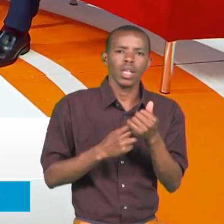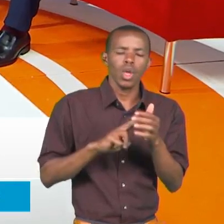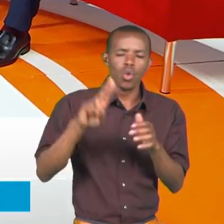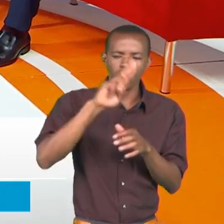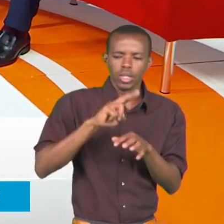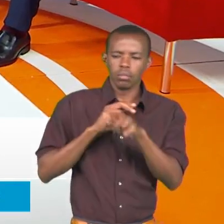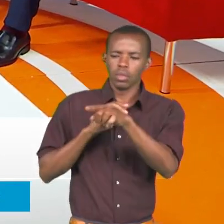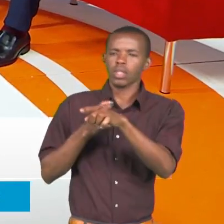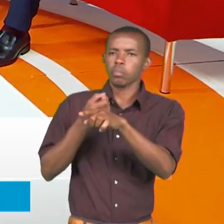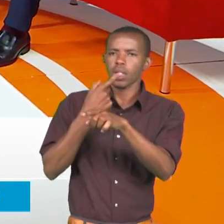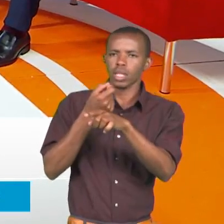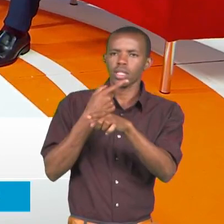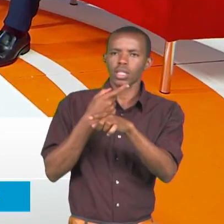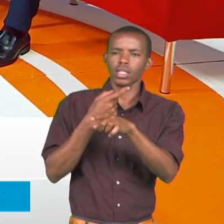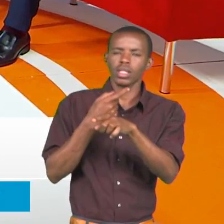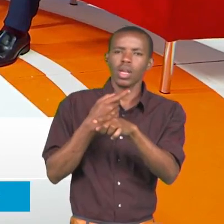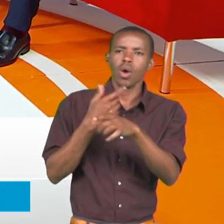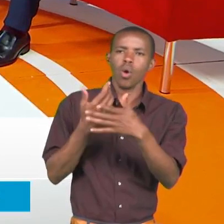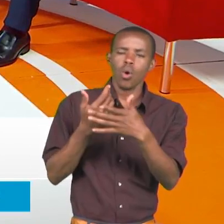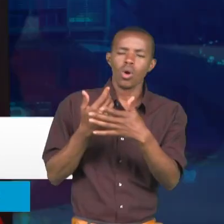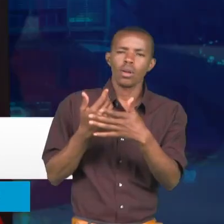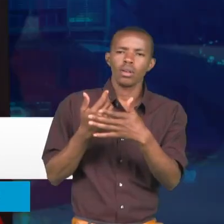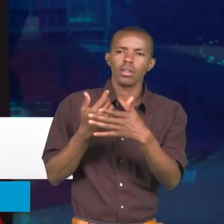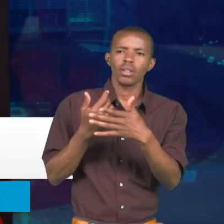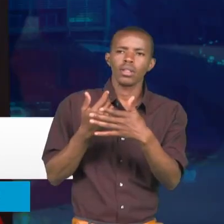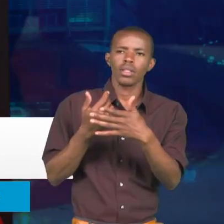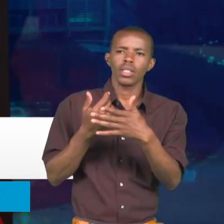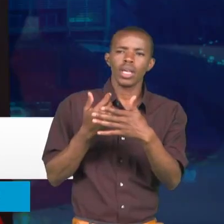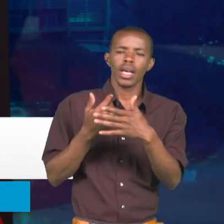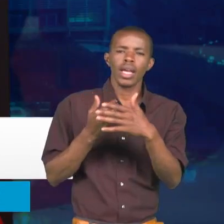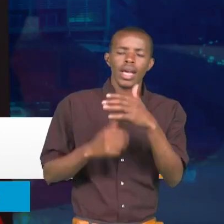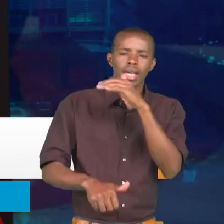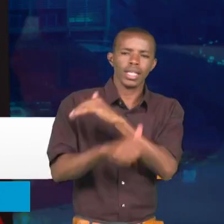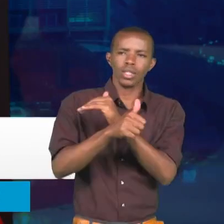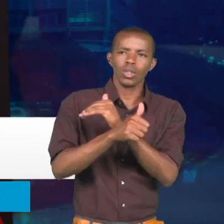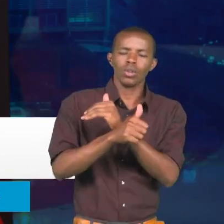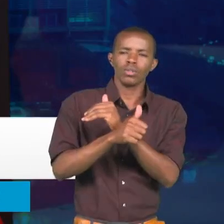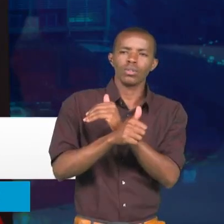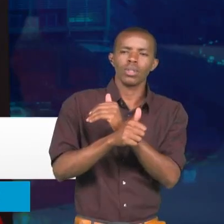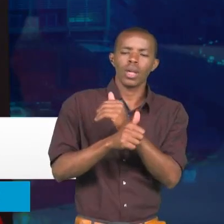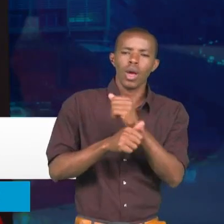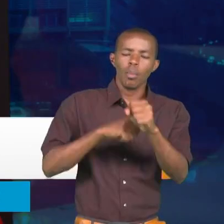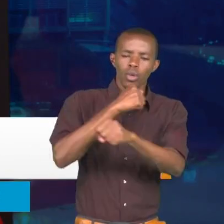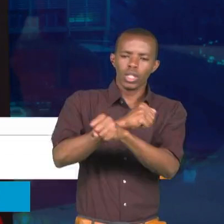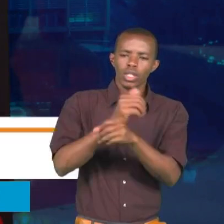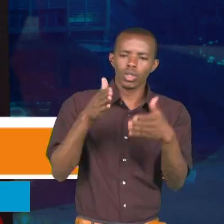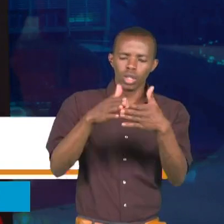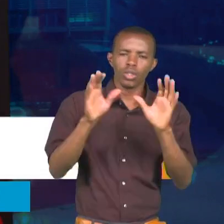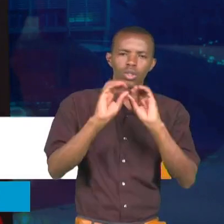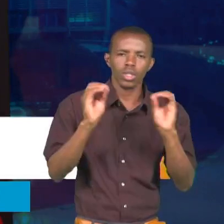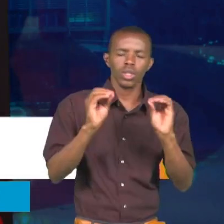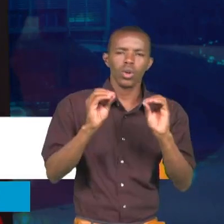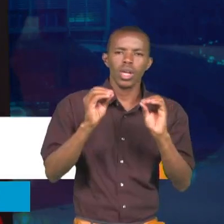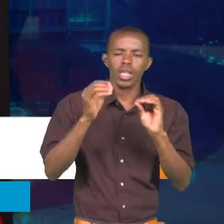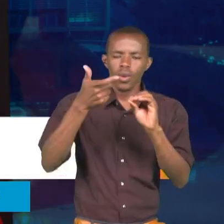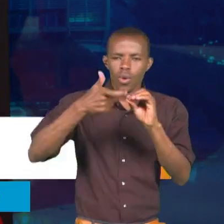IPV, intimate partner violence, there's a risk of unprotected sexual intercourse. Right, okay. So like things play around which could increase